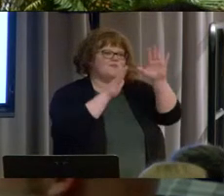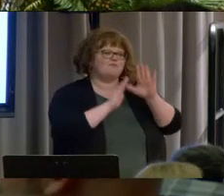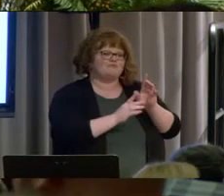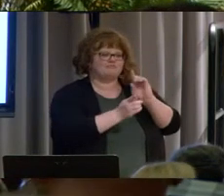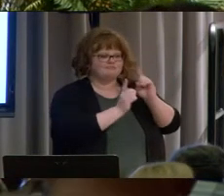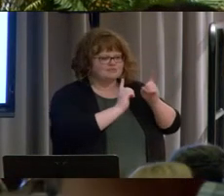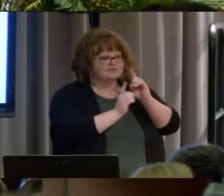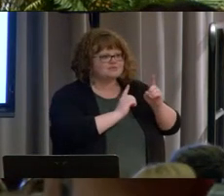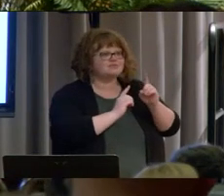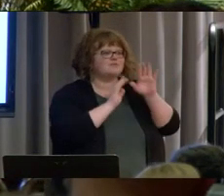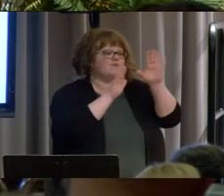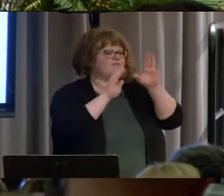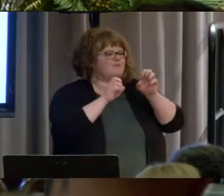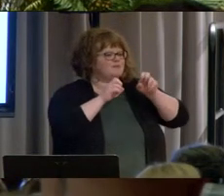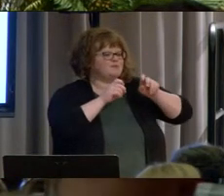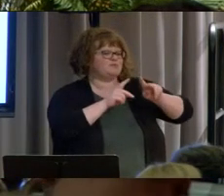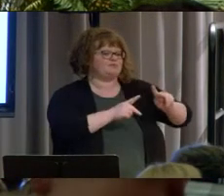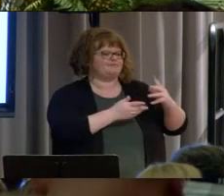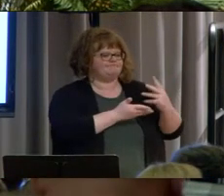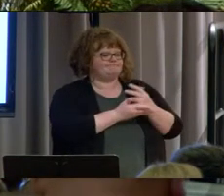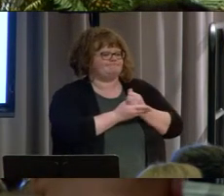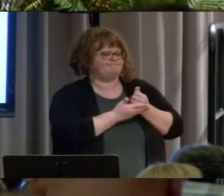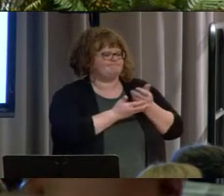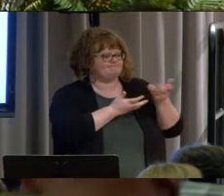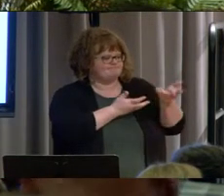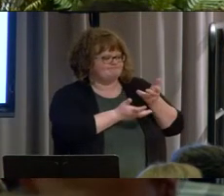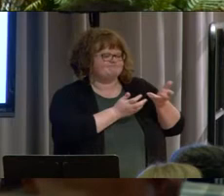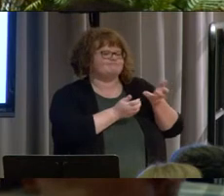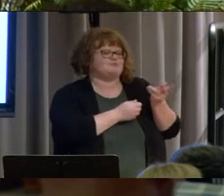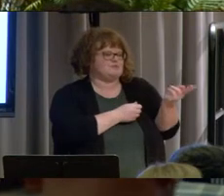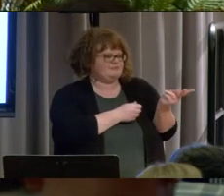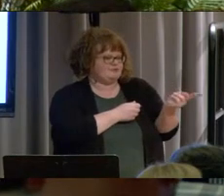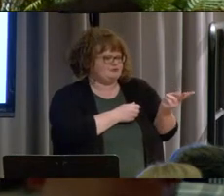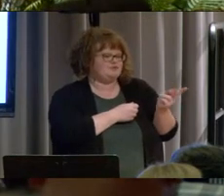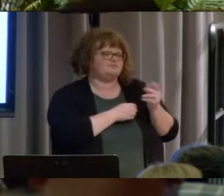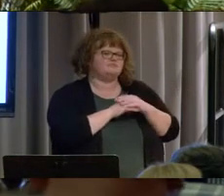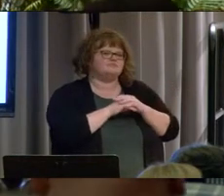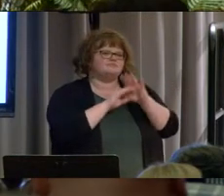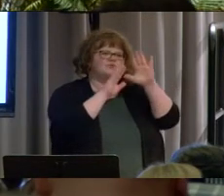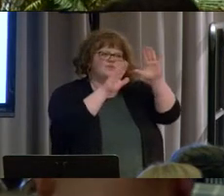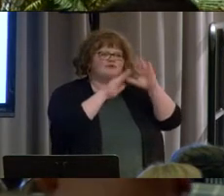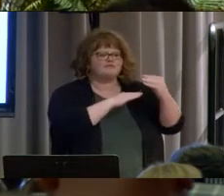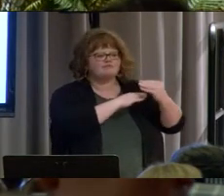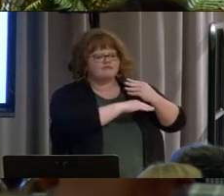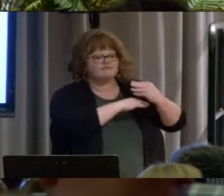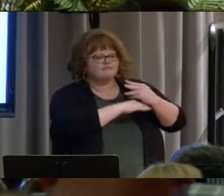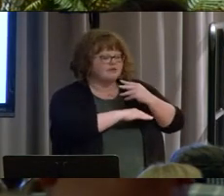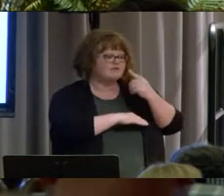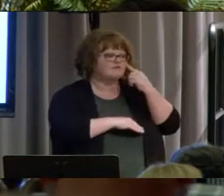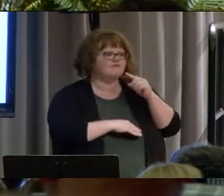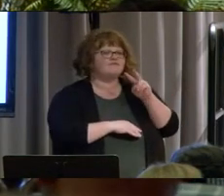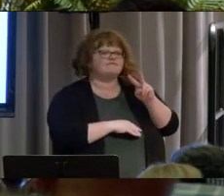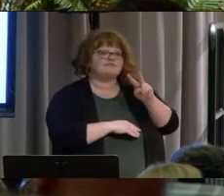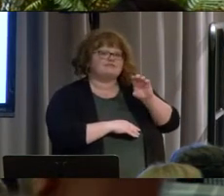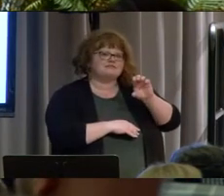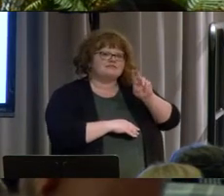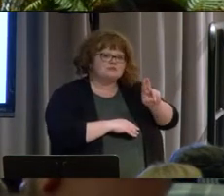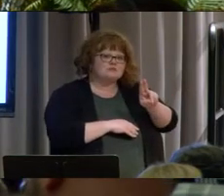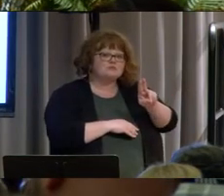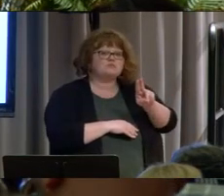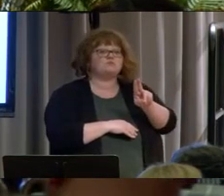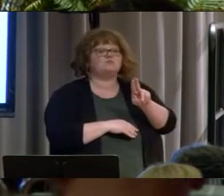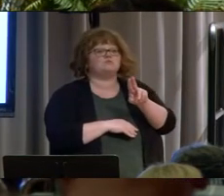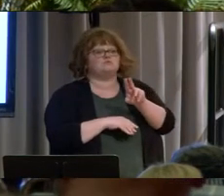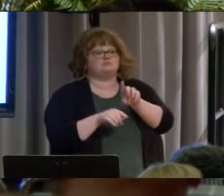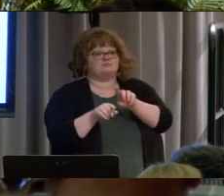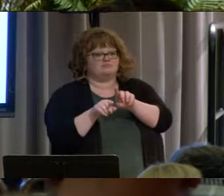a wonderful opportunity to be together again with both of you. Excellent advice for us as an institution, but also excellent